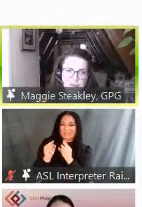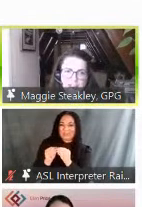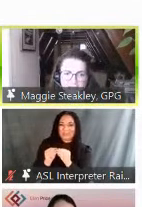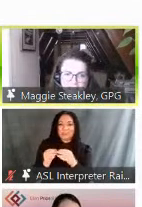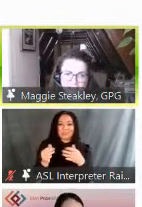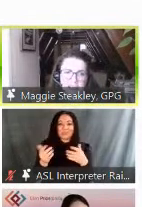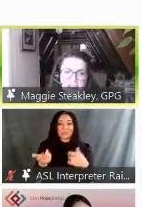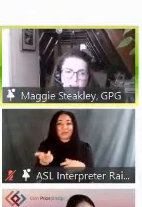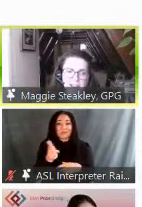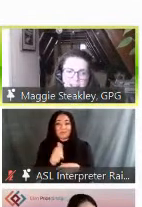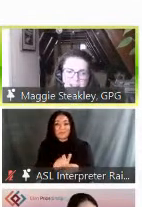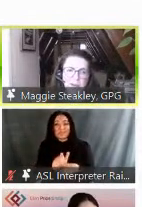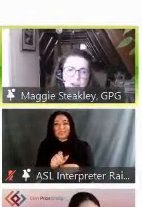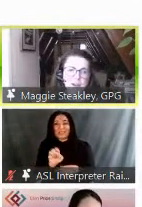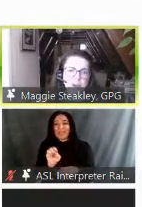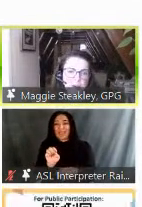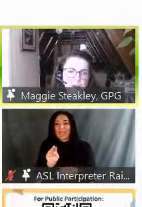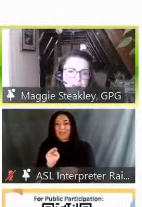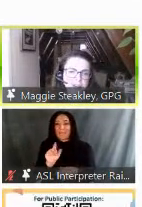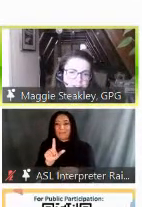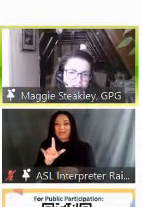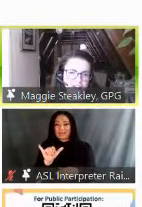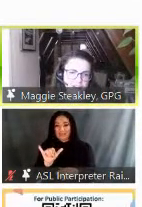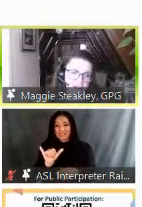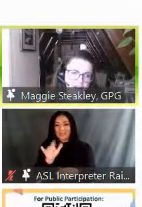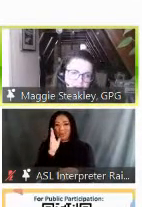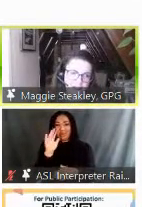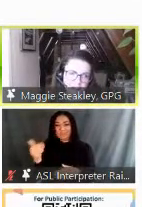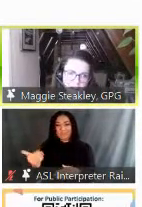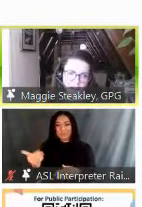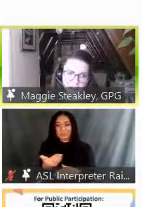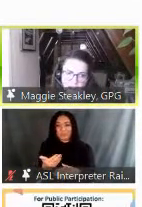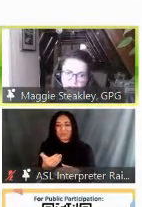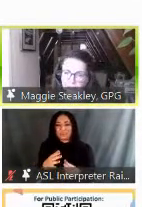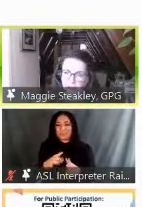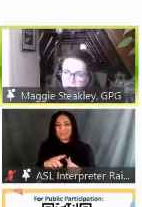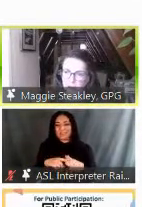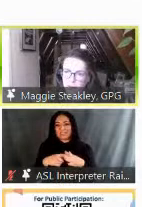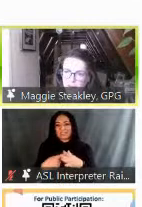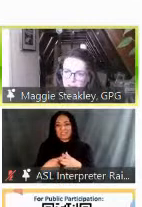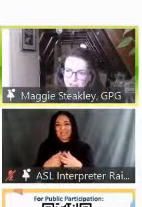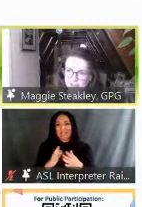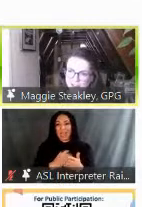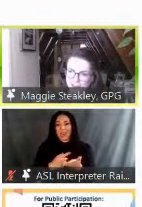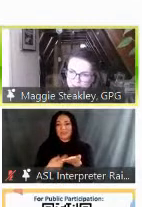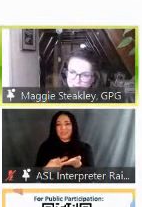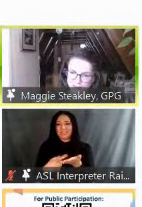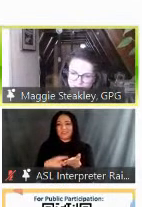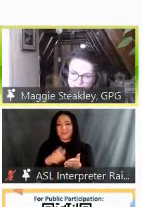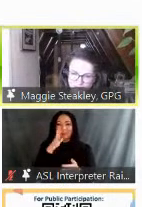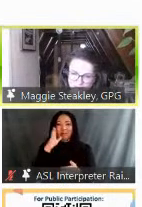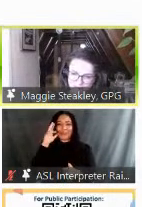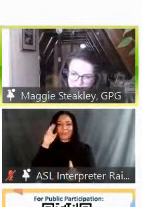it over to my colleague, Emily Esteban, who will introduce and facilitate our discussion on parent perspectives.